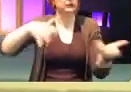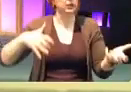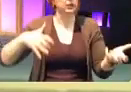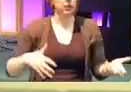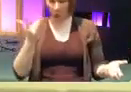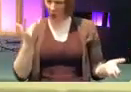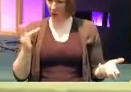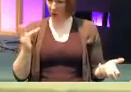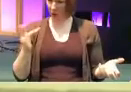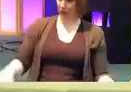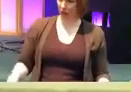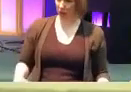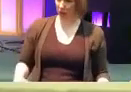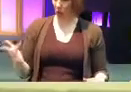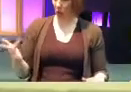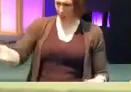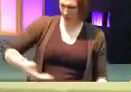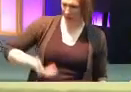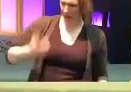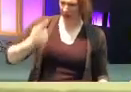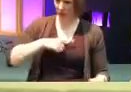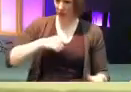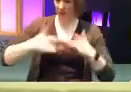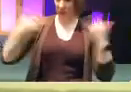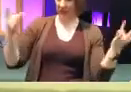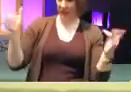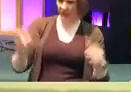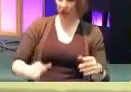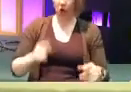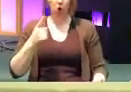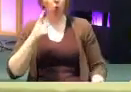said, why would you invite us to an event like that